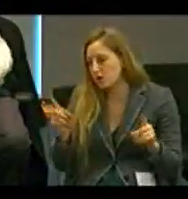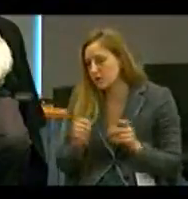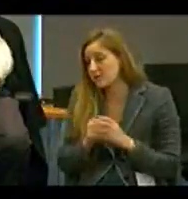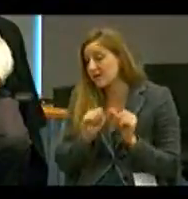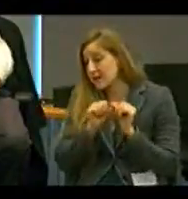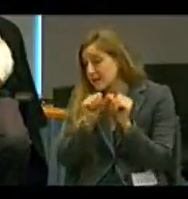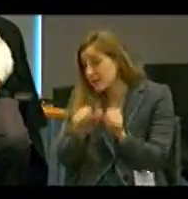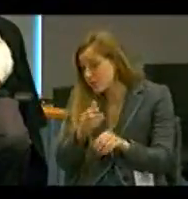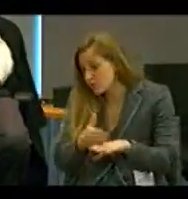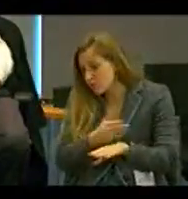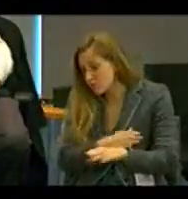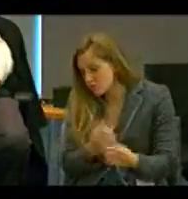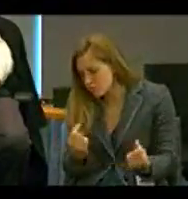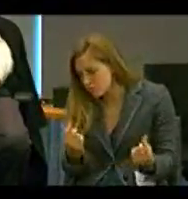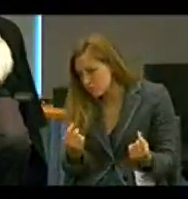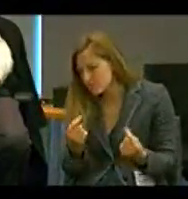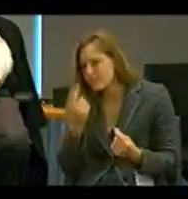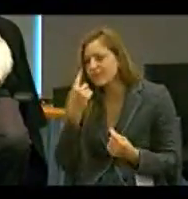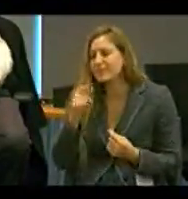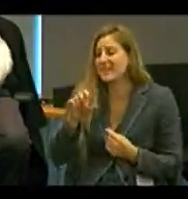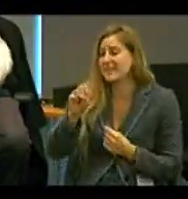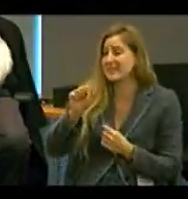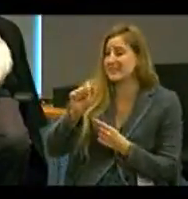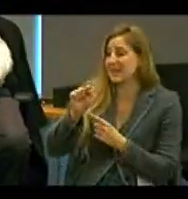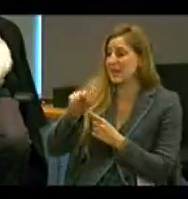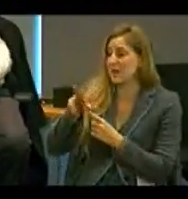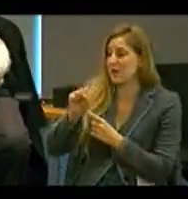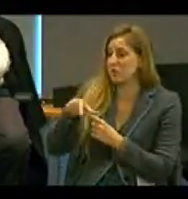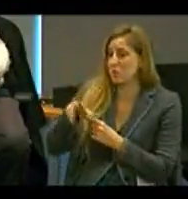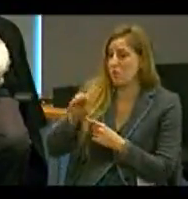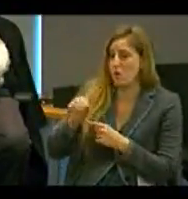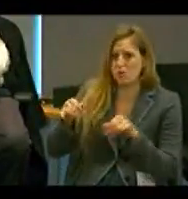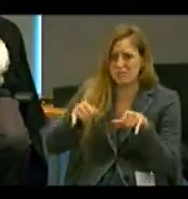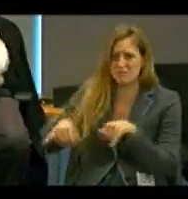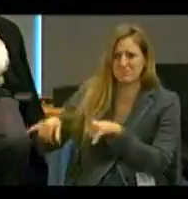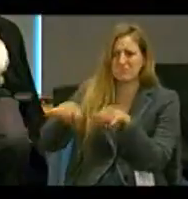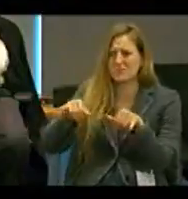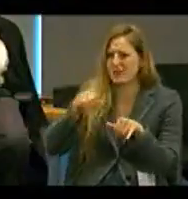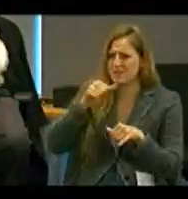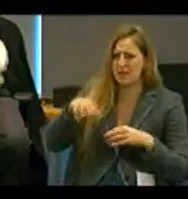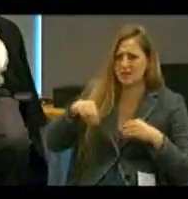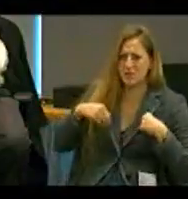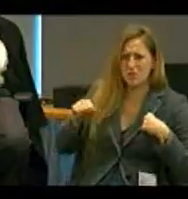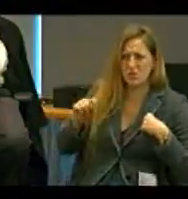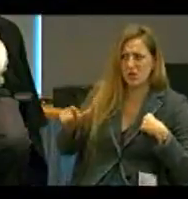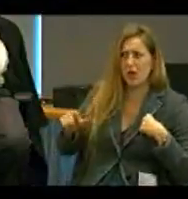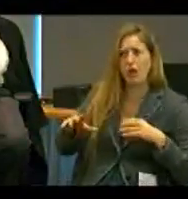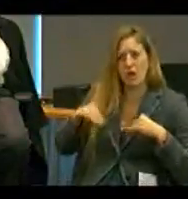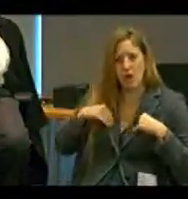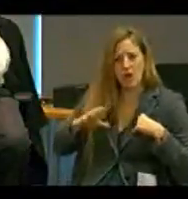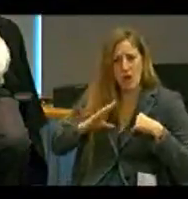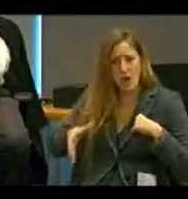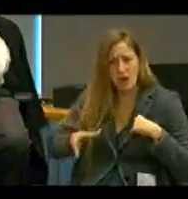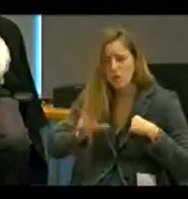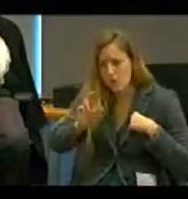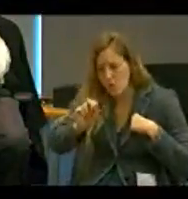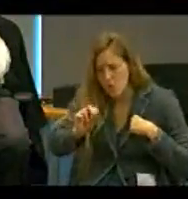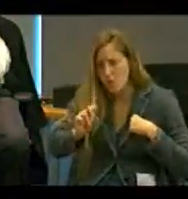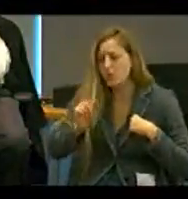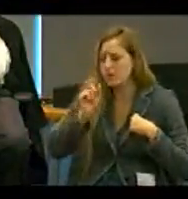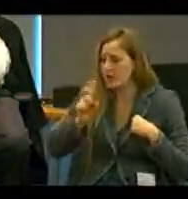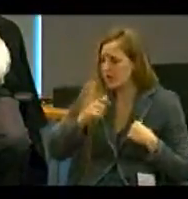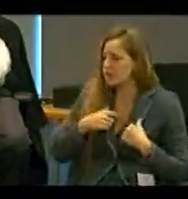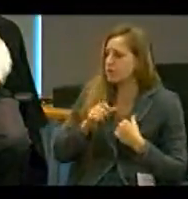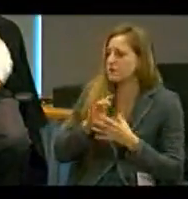we're doing. But the status quo is unacceptable. And I don't think we can just stand by and say, well, we'll wait